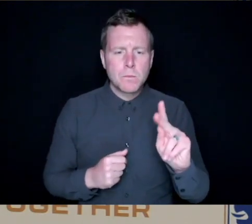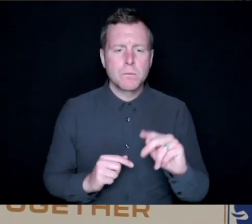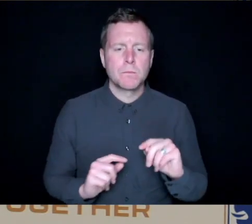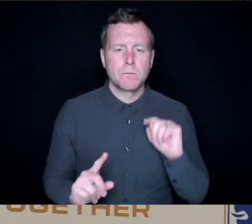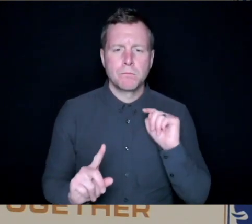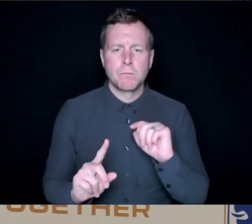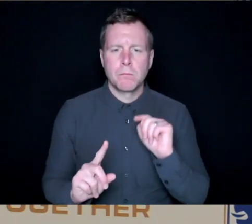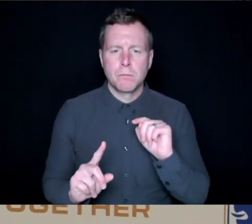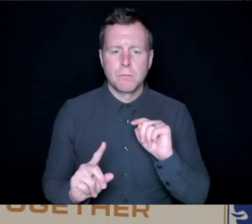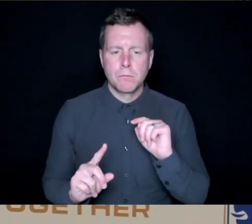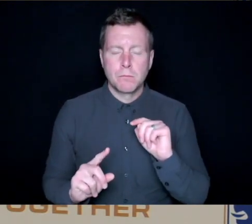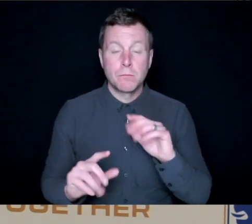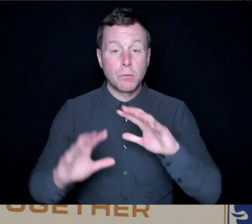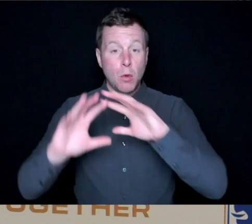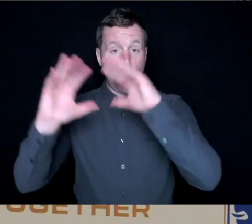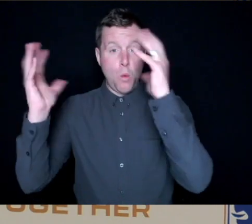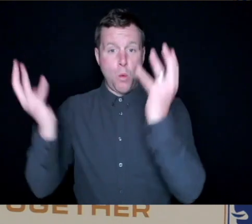I think the